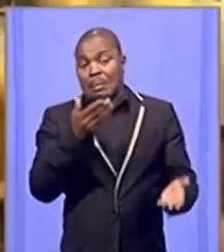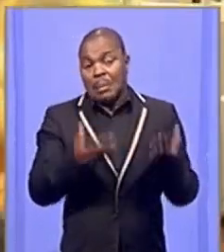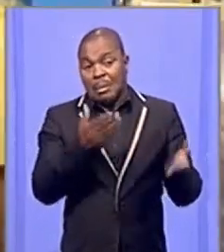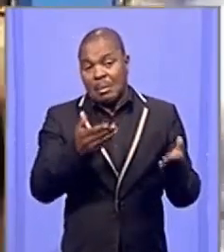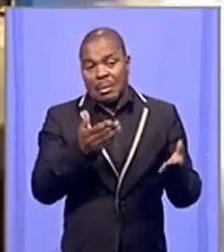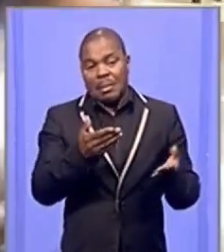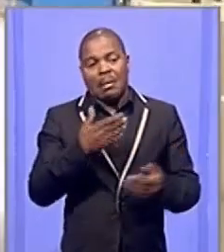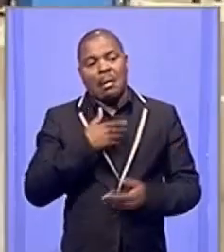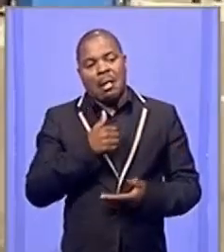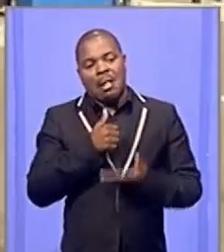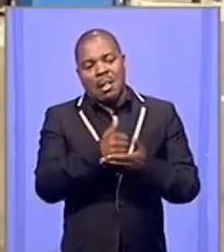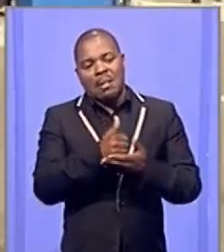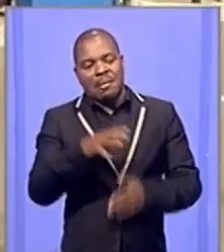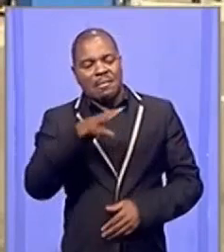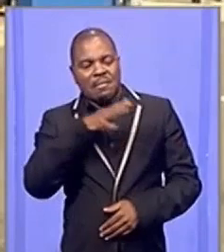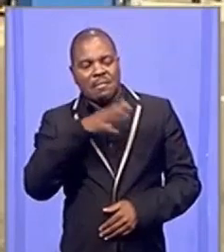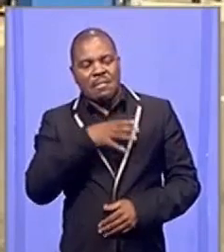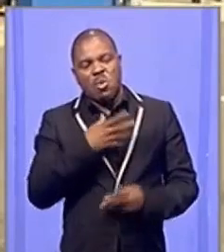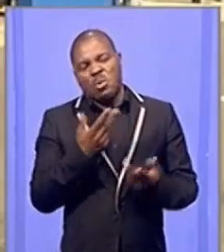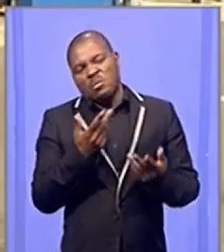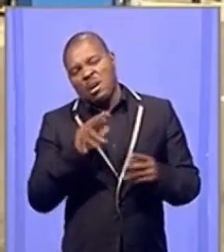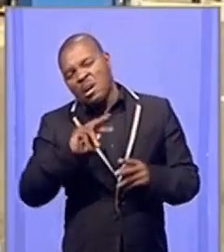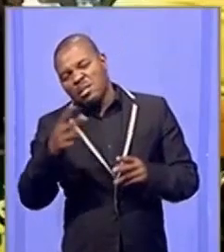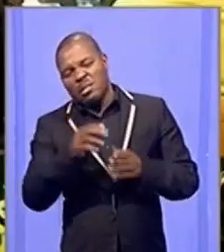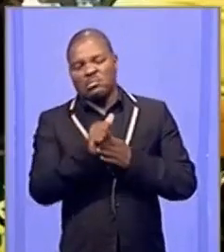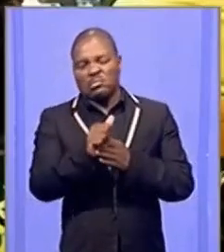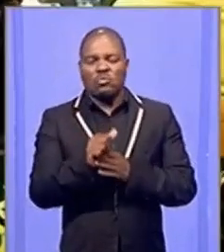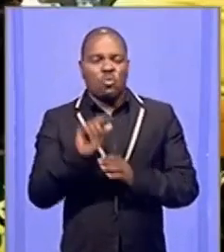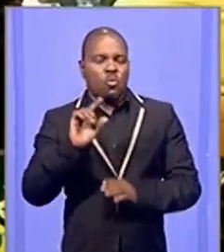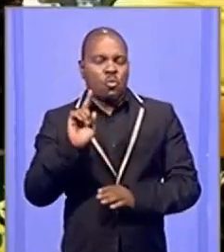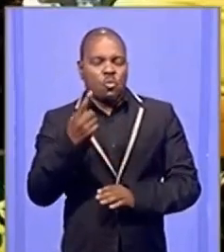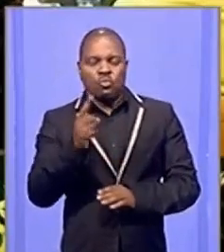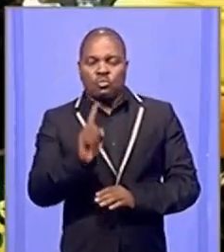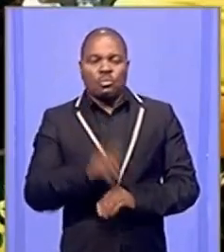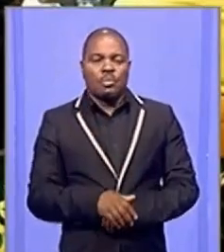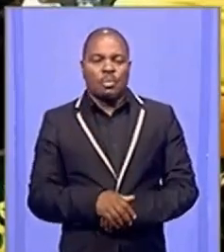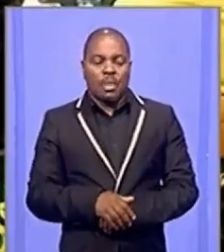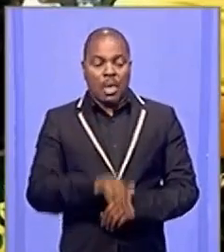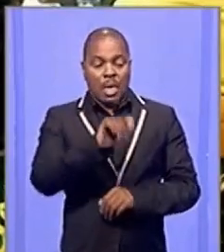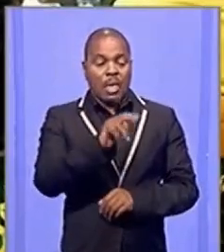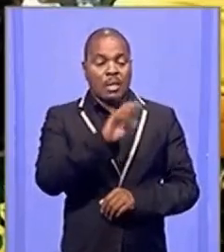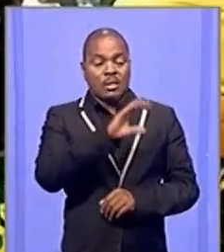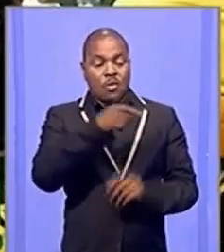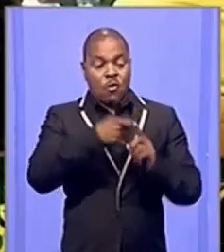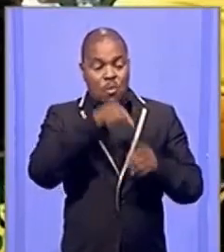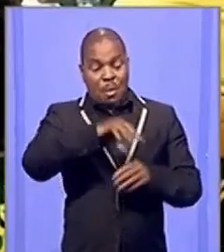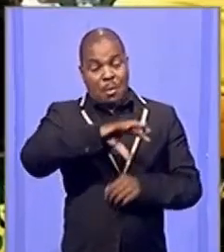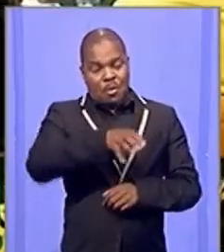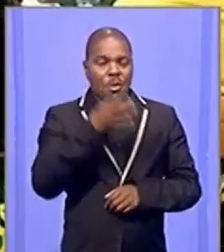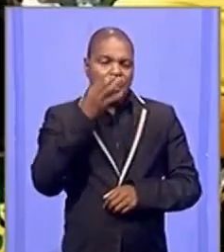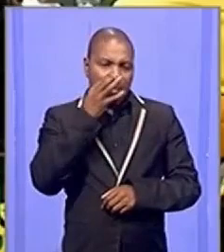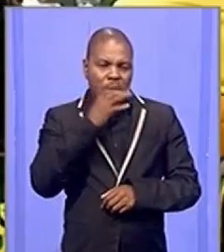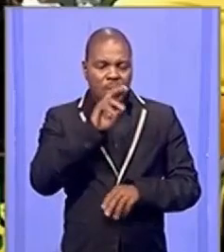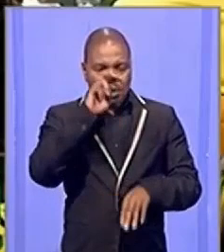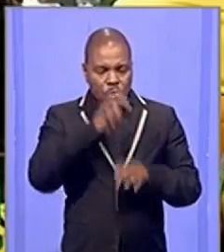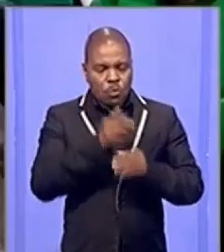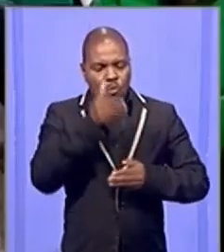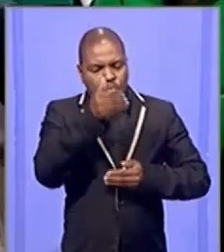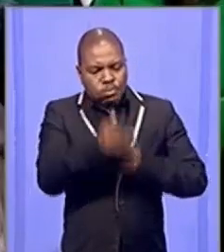batla ungwela fela ba eteledipele ba itseng molemo. ANC mo provinsing ya re e tshwanetse go latela melawana ya